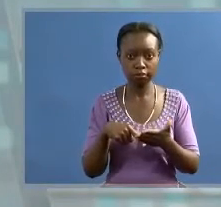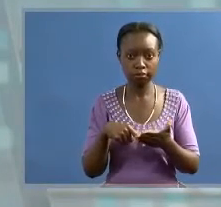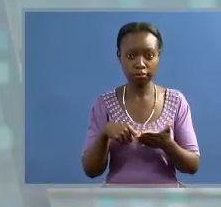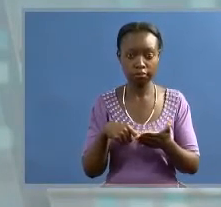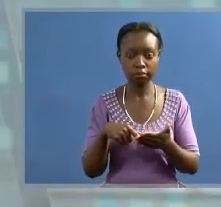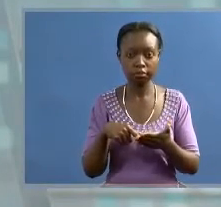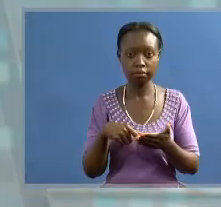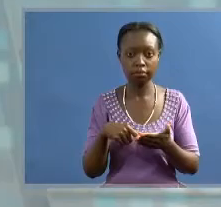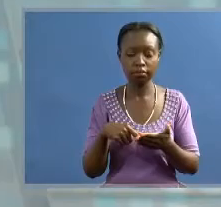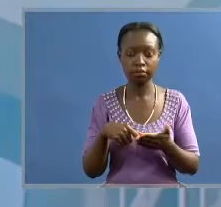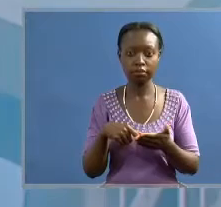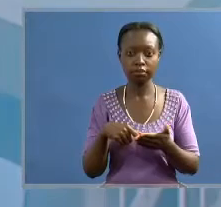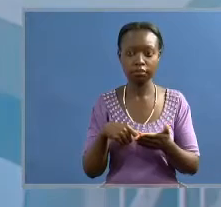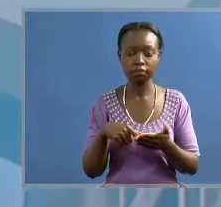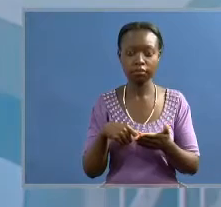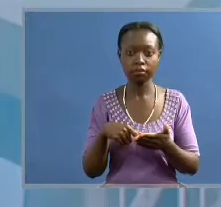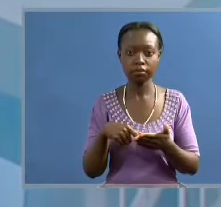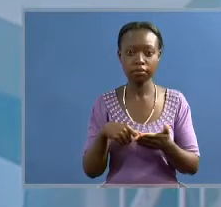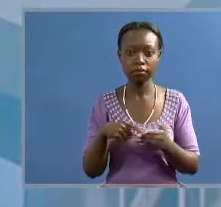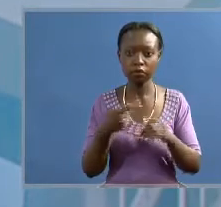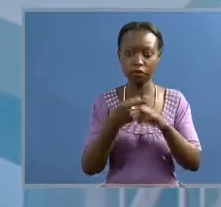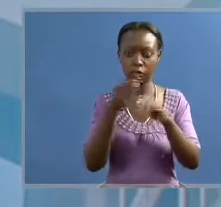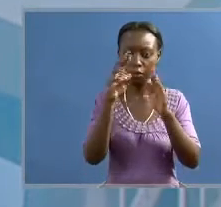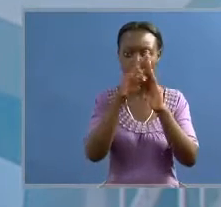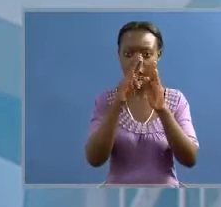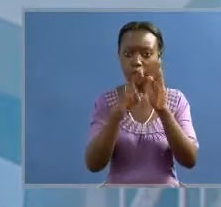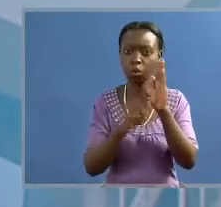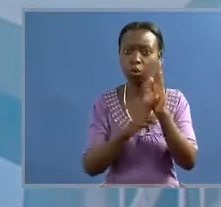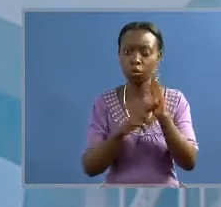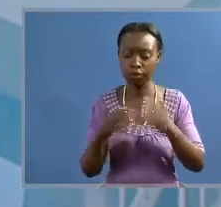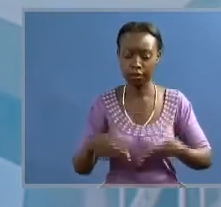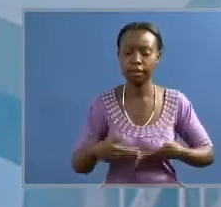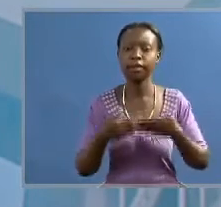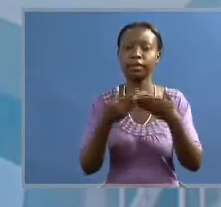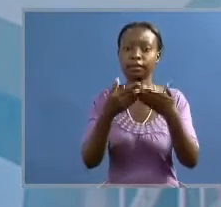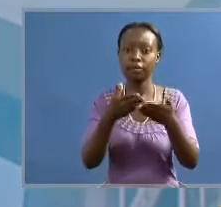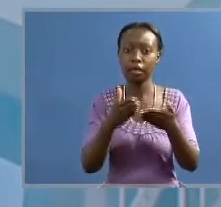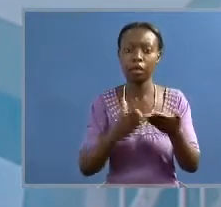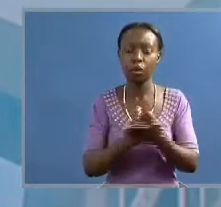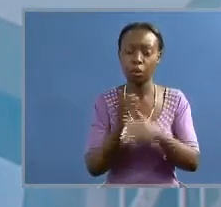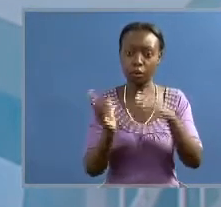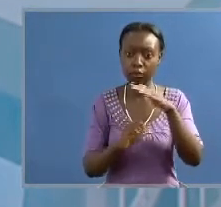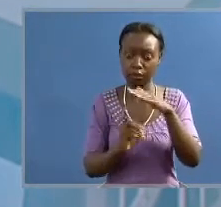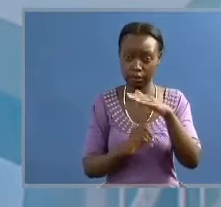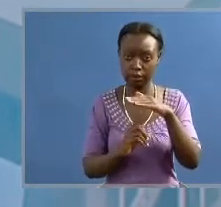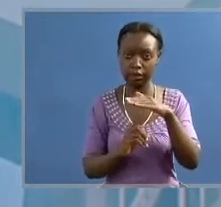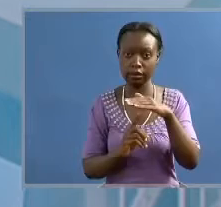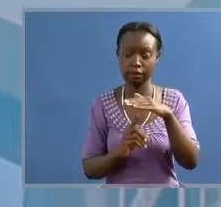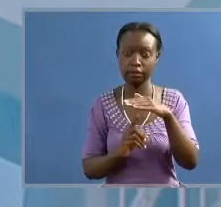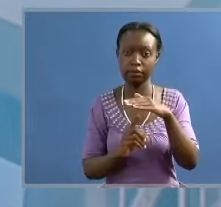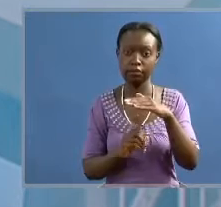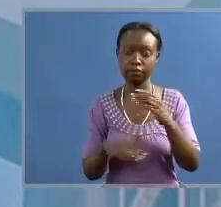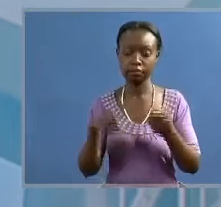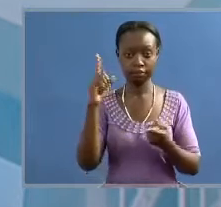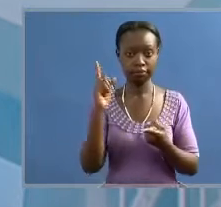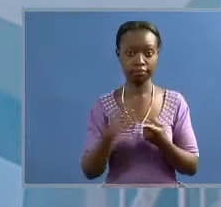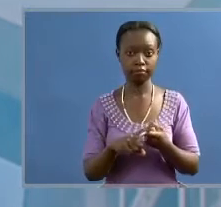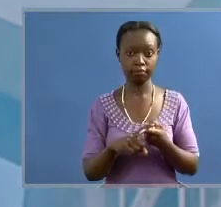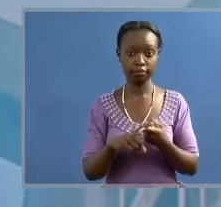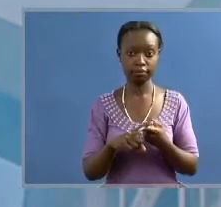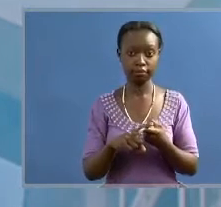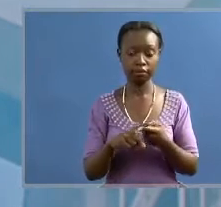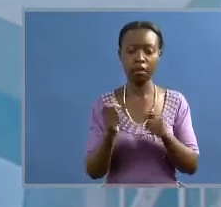per the regulations that have been put forward by the ministry. That Number will be one, the government measures? Yes.